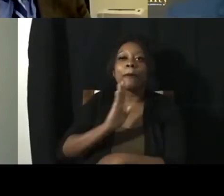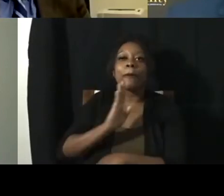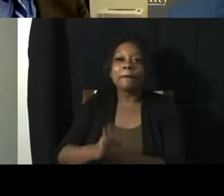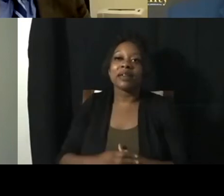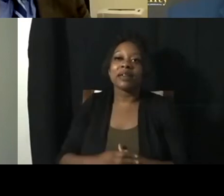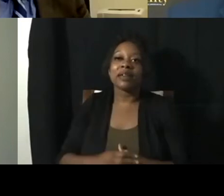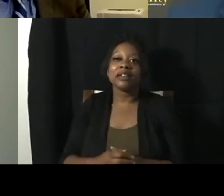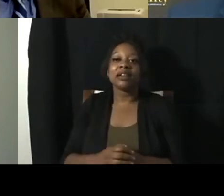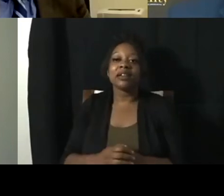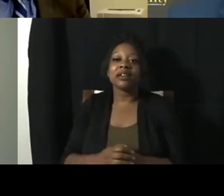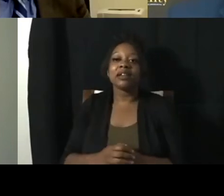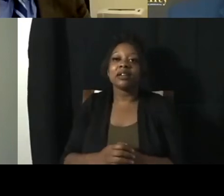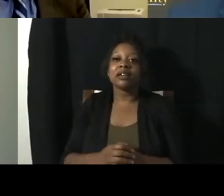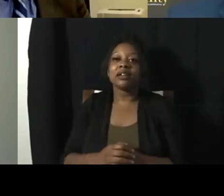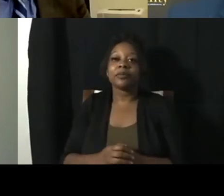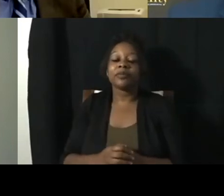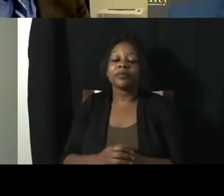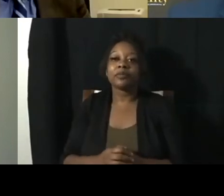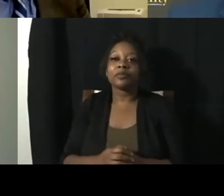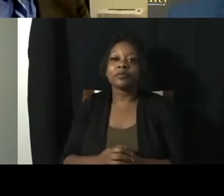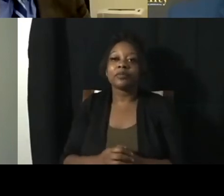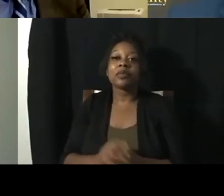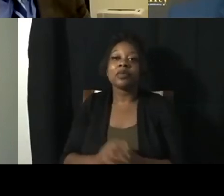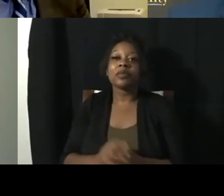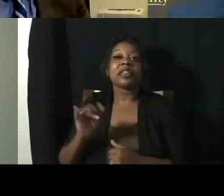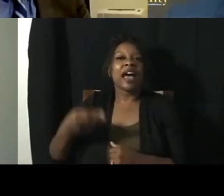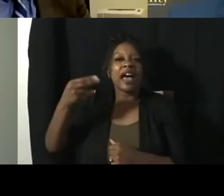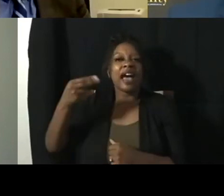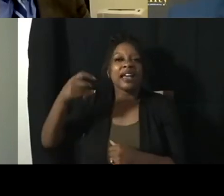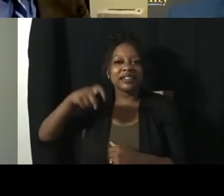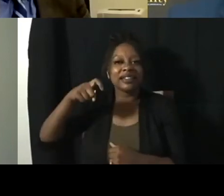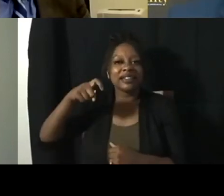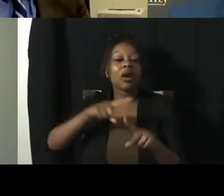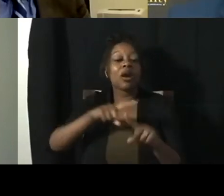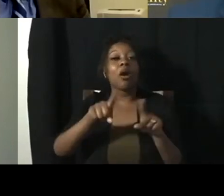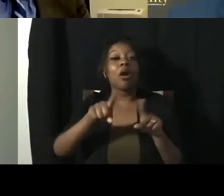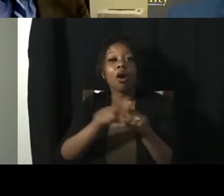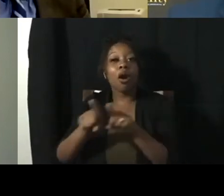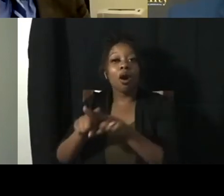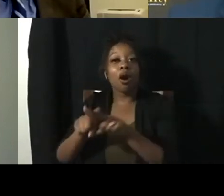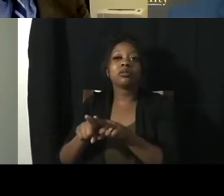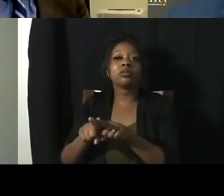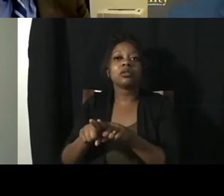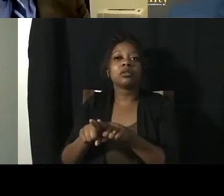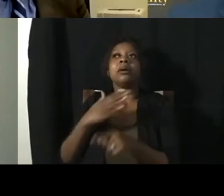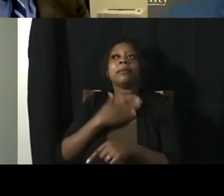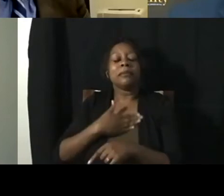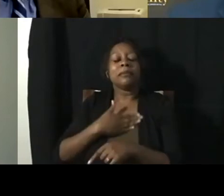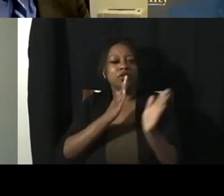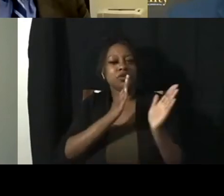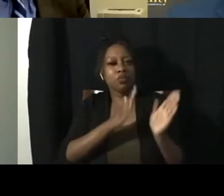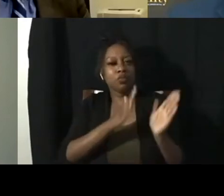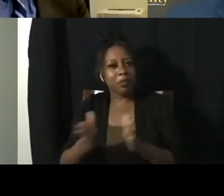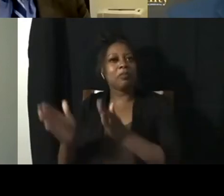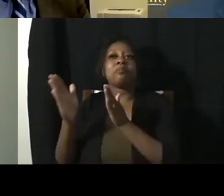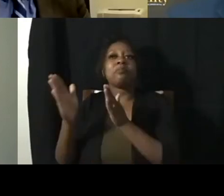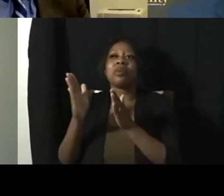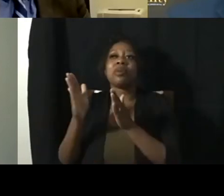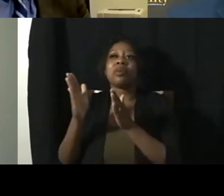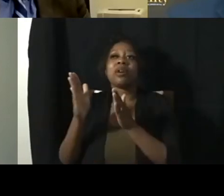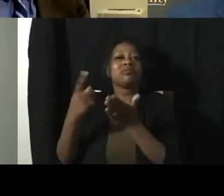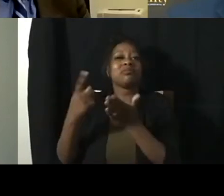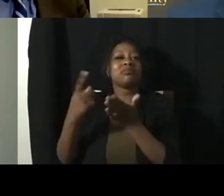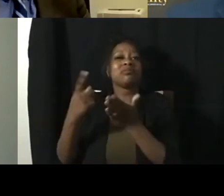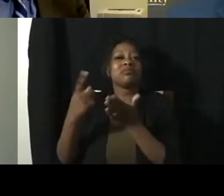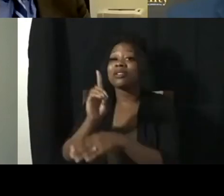high demand there and a high need. But also to be prepared to discuss your disability and how